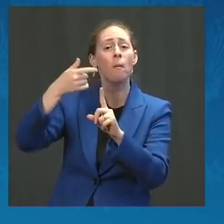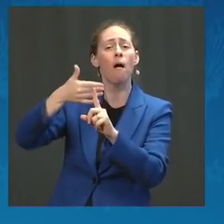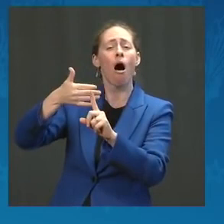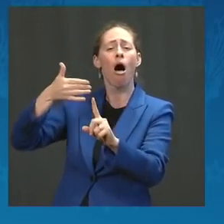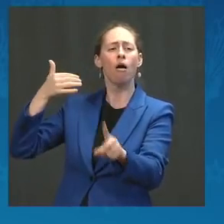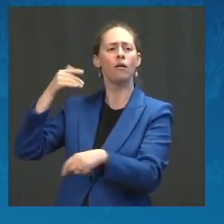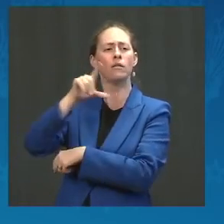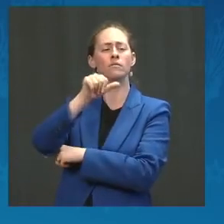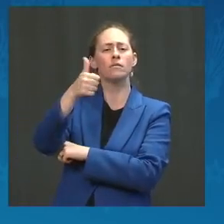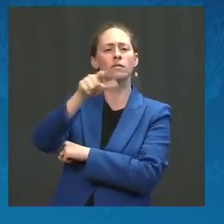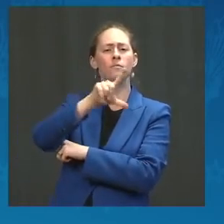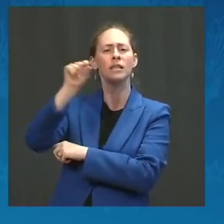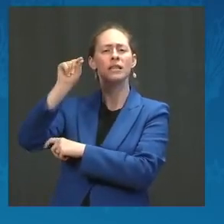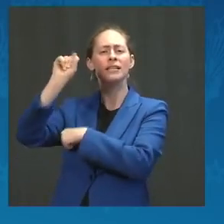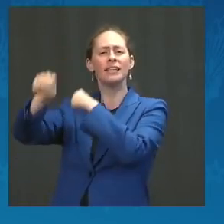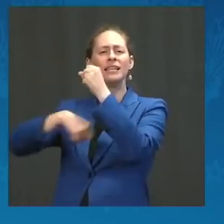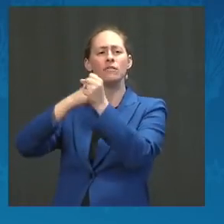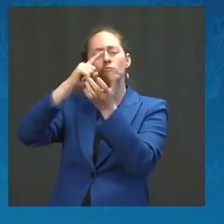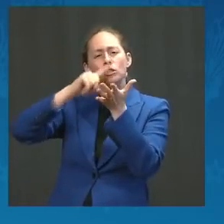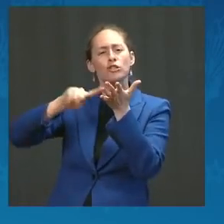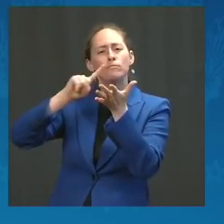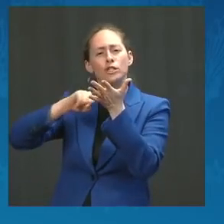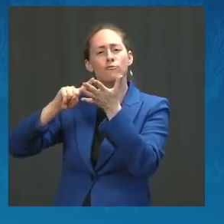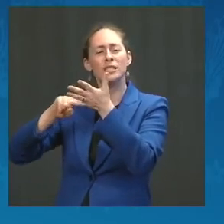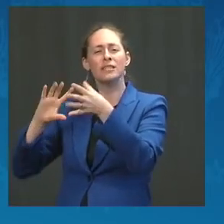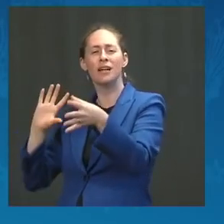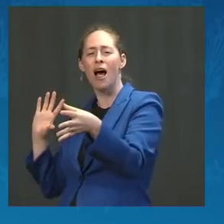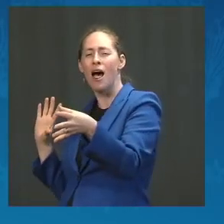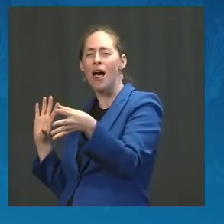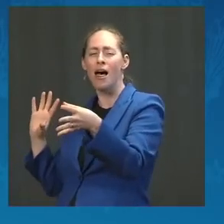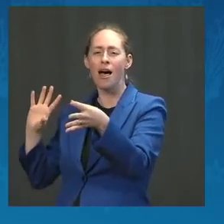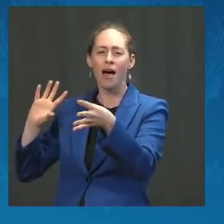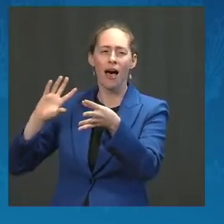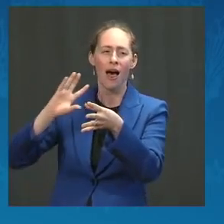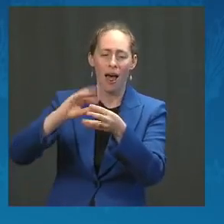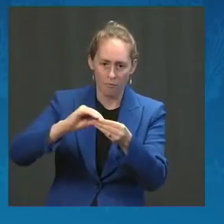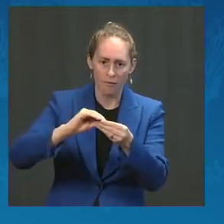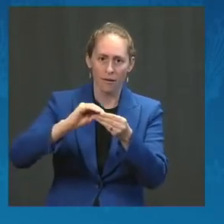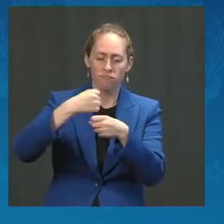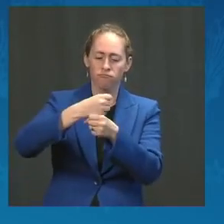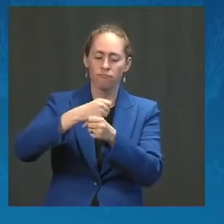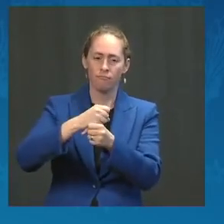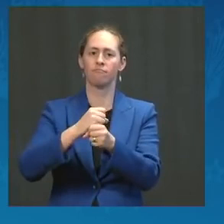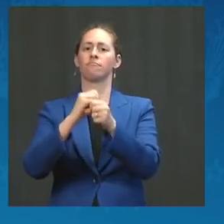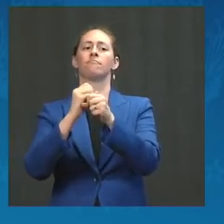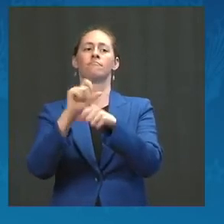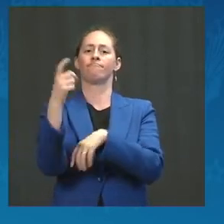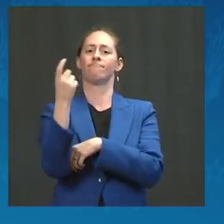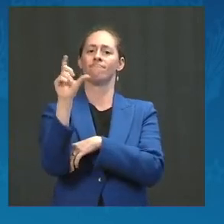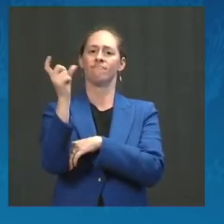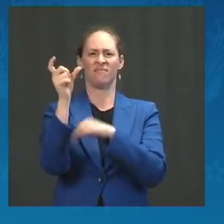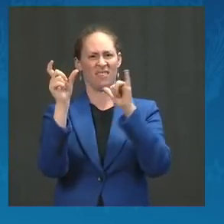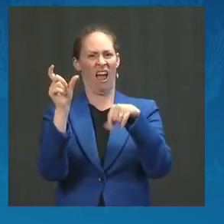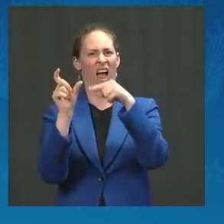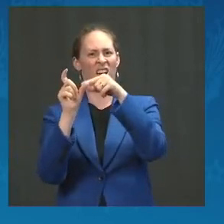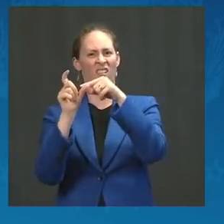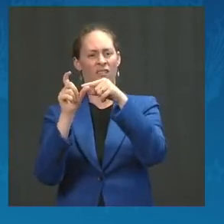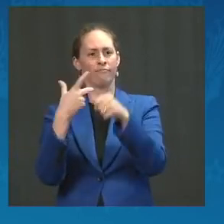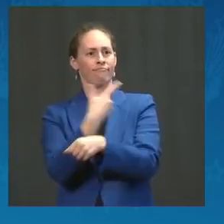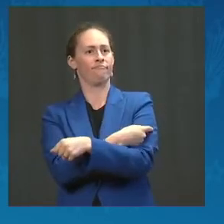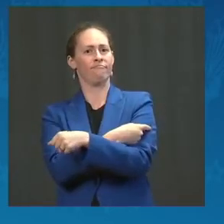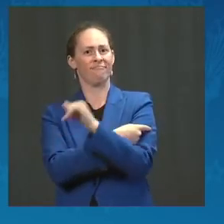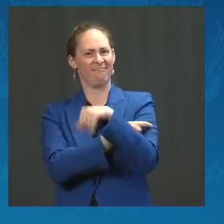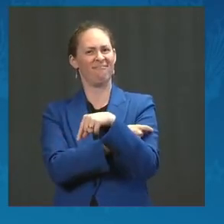already been done, the research, to develop the COVID-19 vaccine when it hit. In the last 6